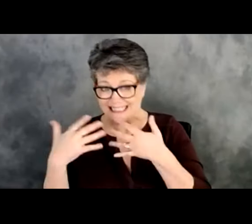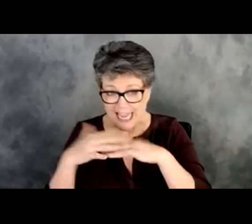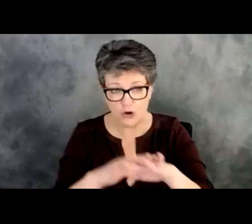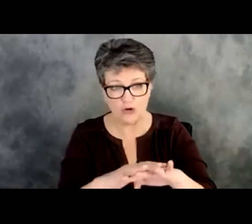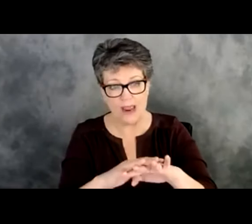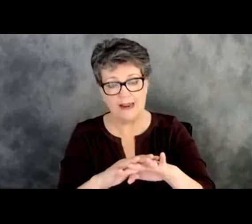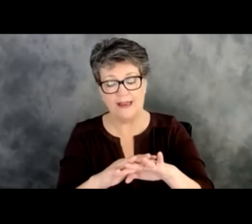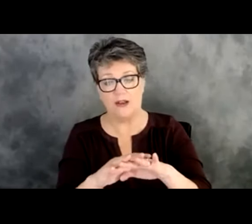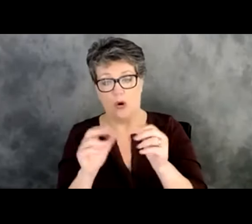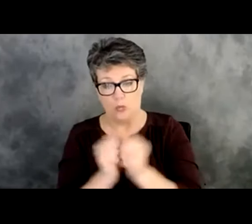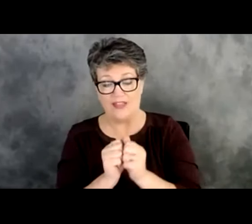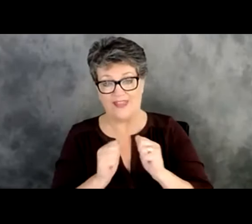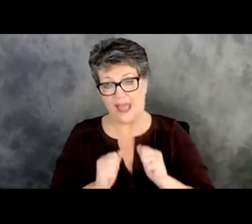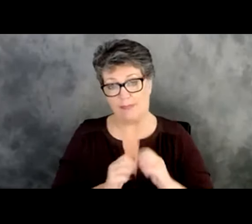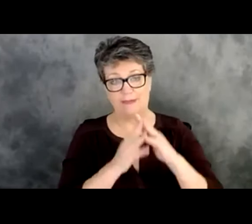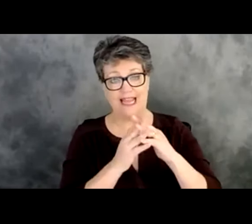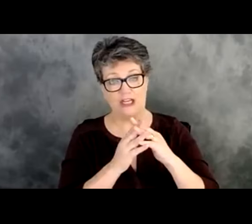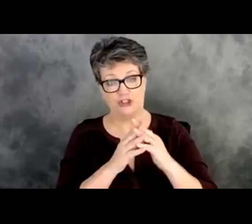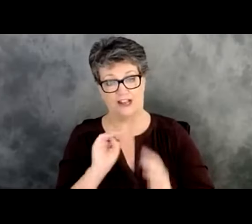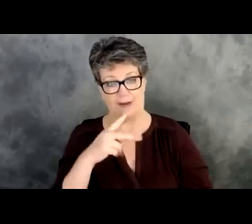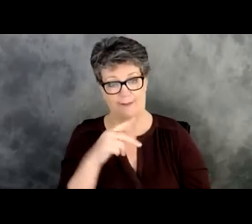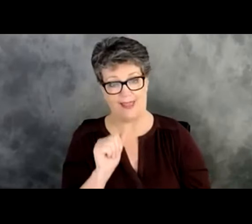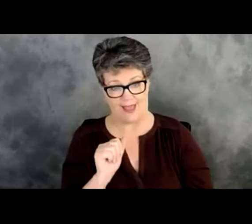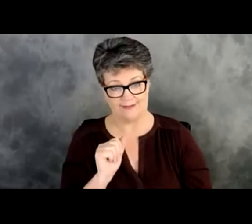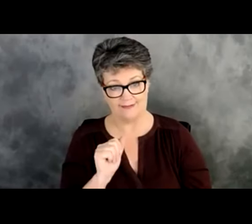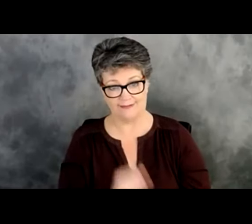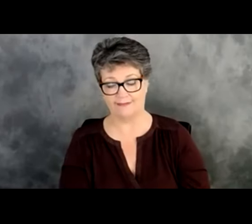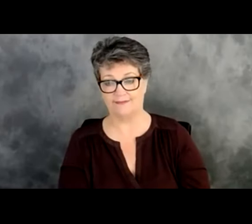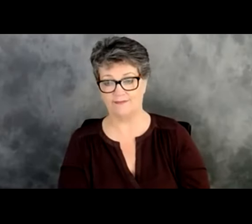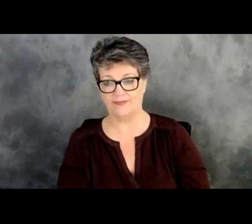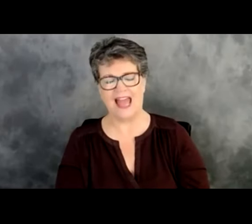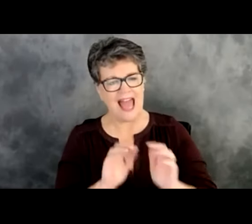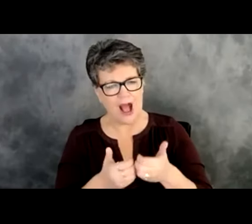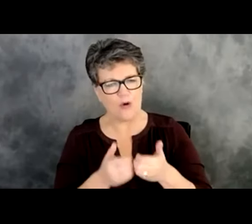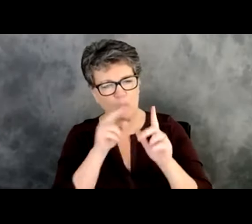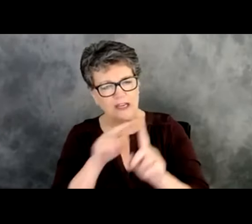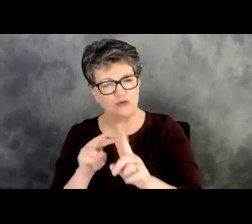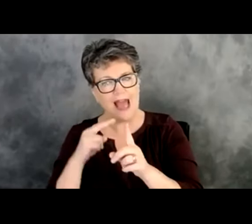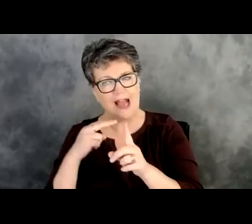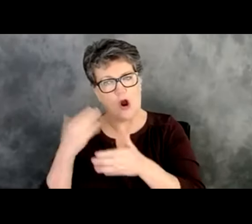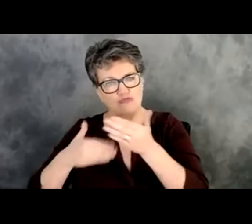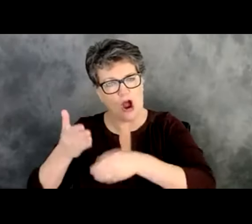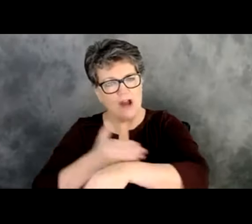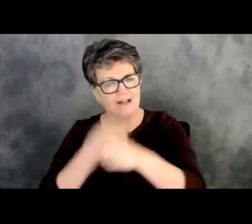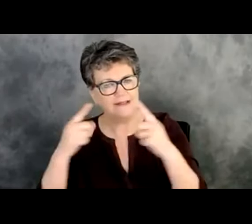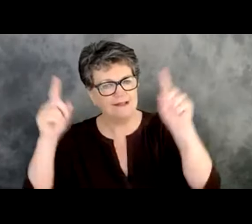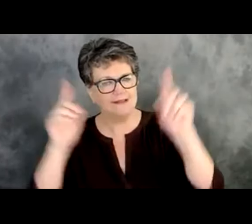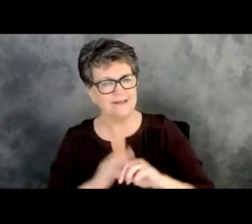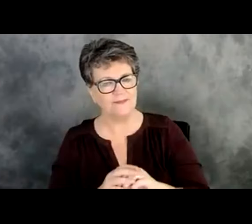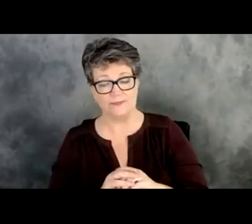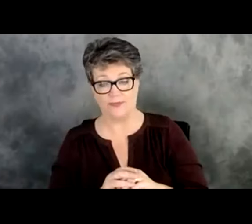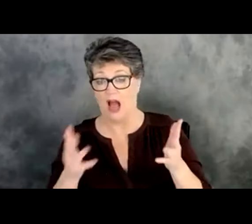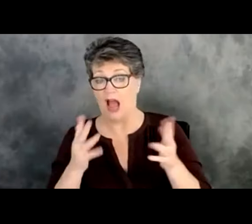the implementation of the Master Plan on Aging? How can we track our progress? I would like